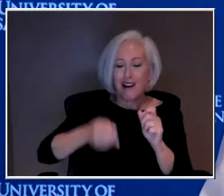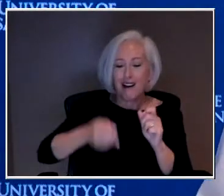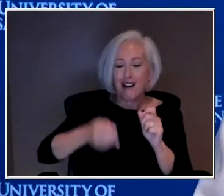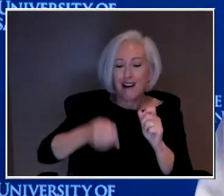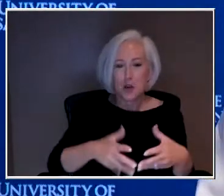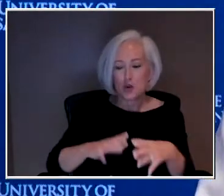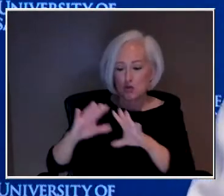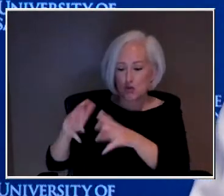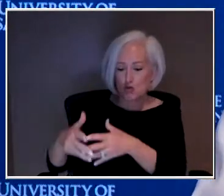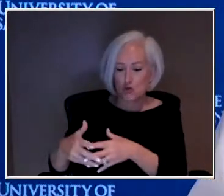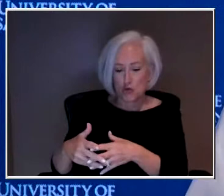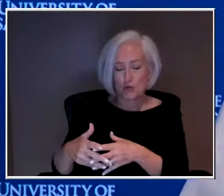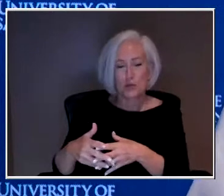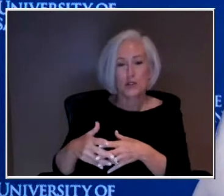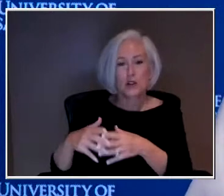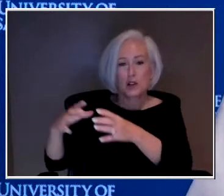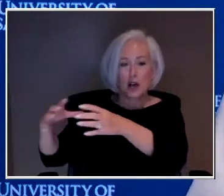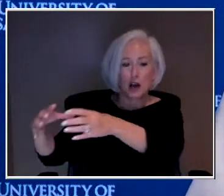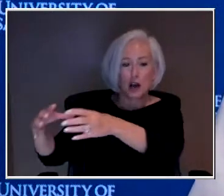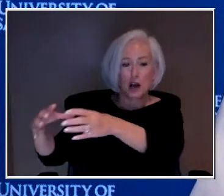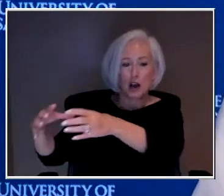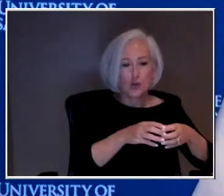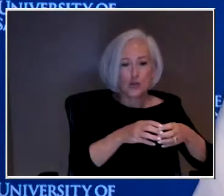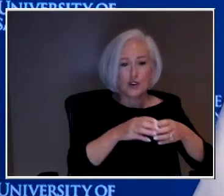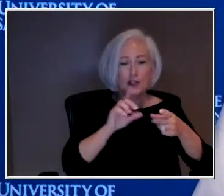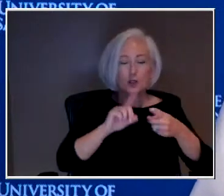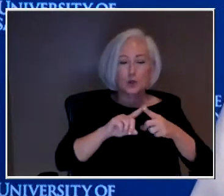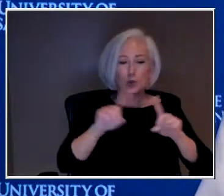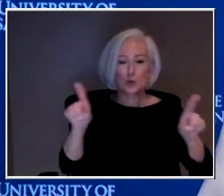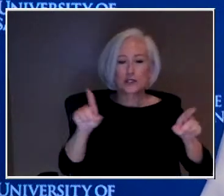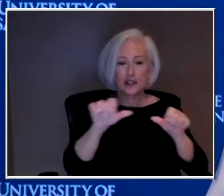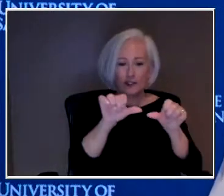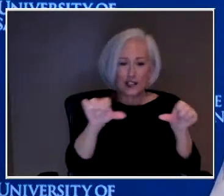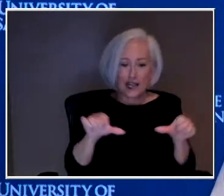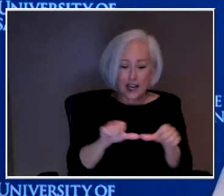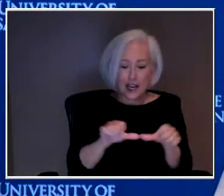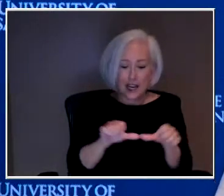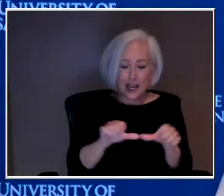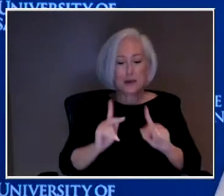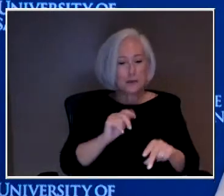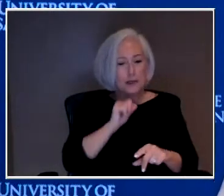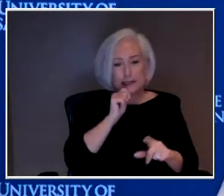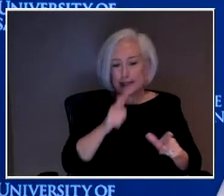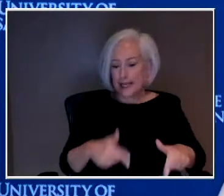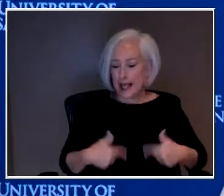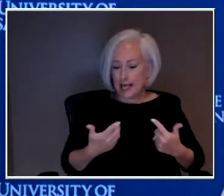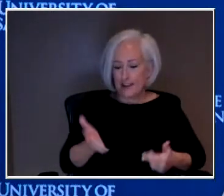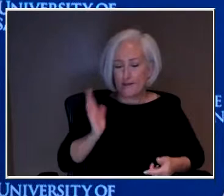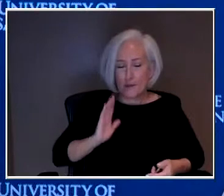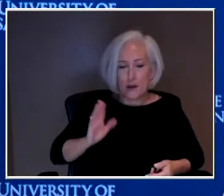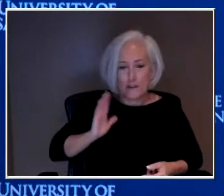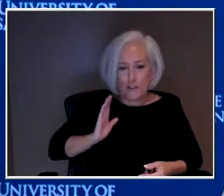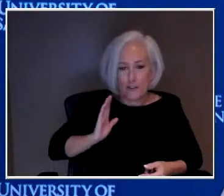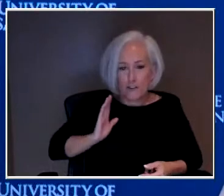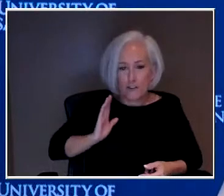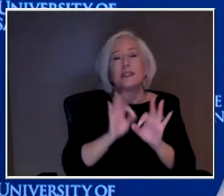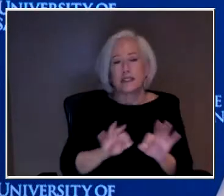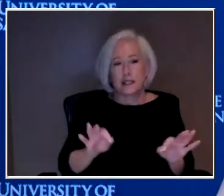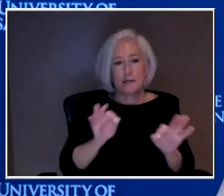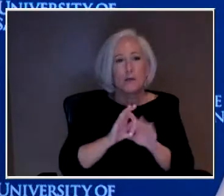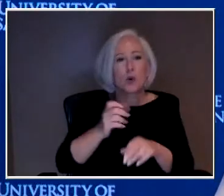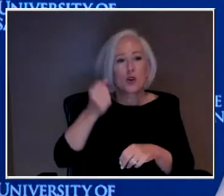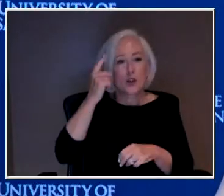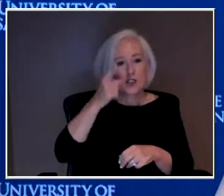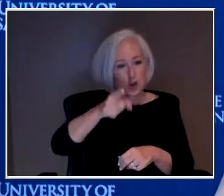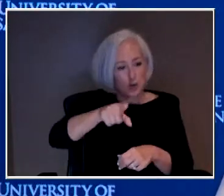populations moving into areas where there were no people before, it is important to understand that you must be careful when you see